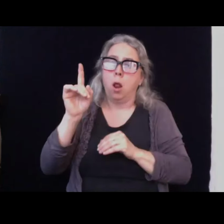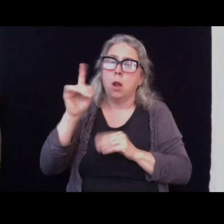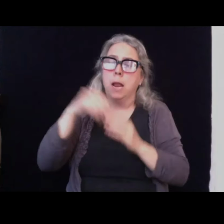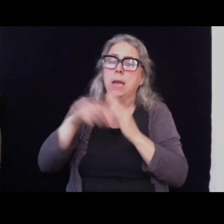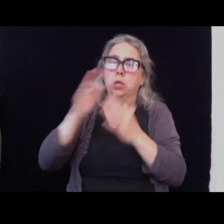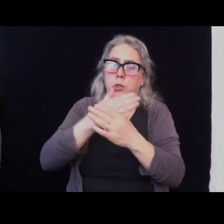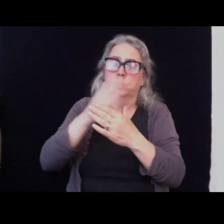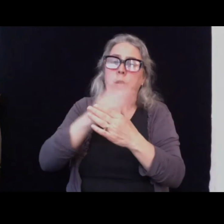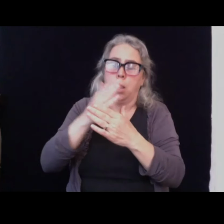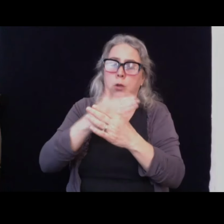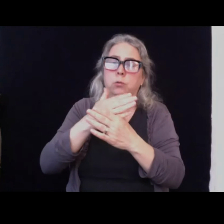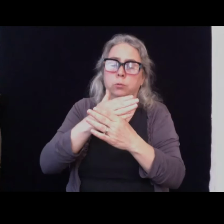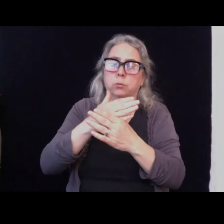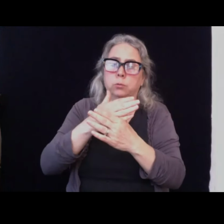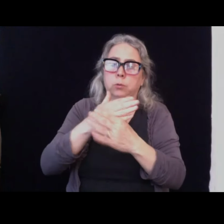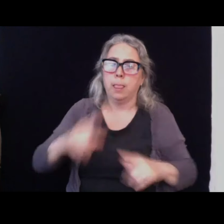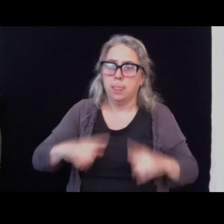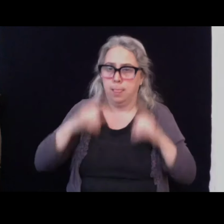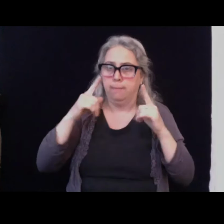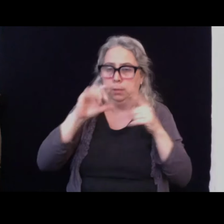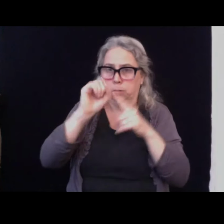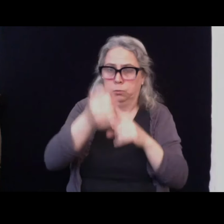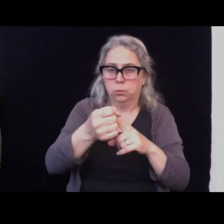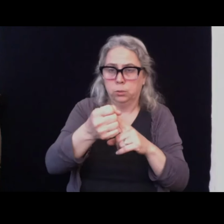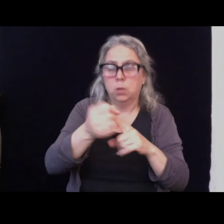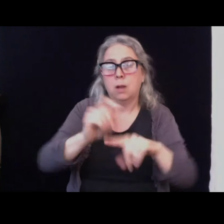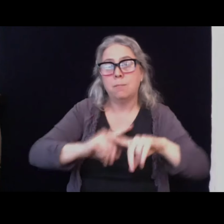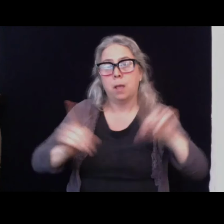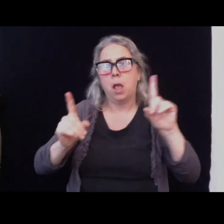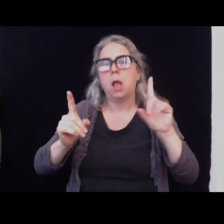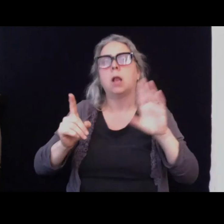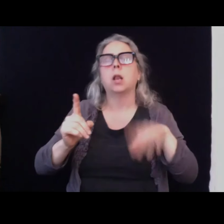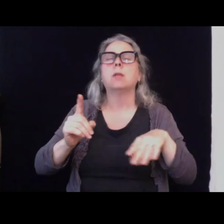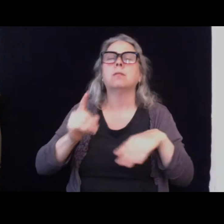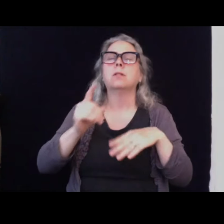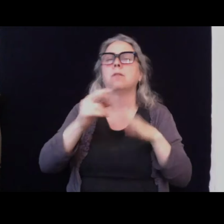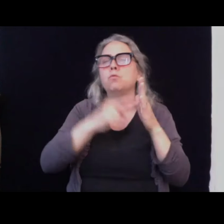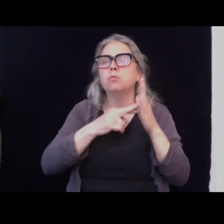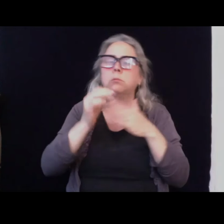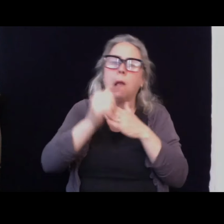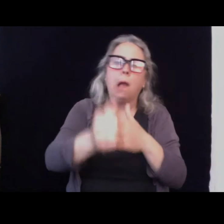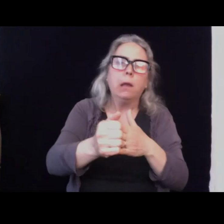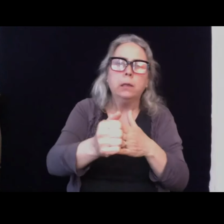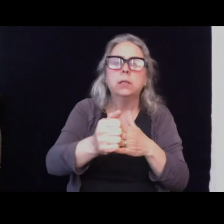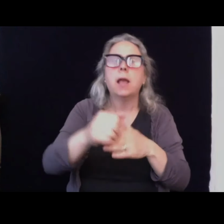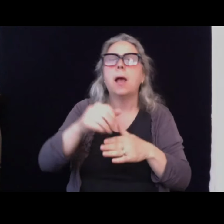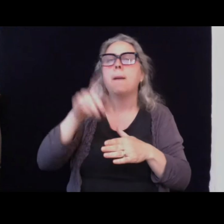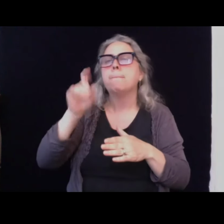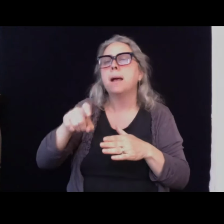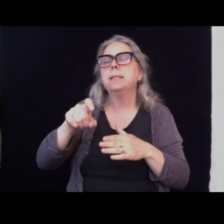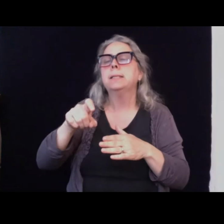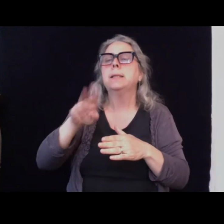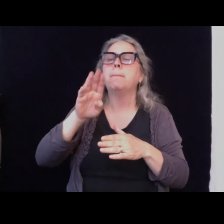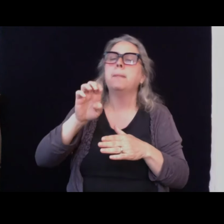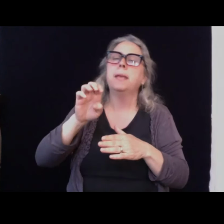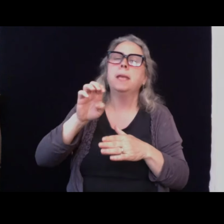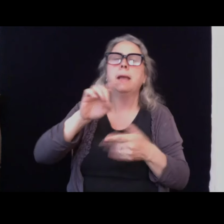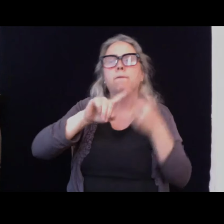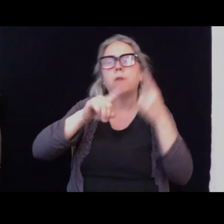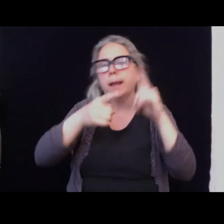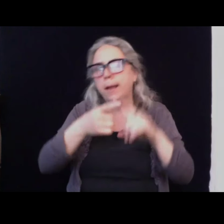shared living. However, the guidelines are that they have to be friends